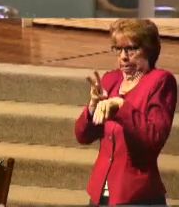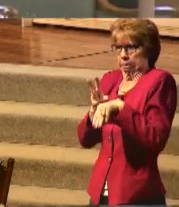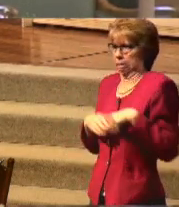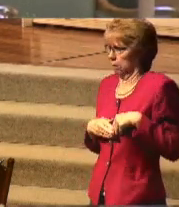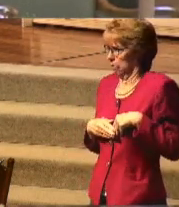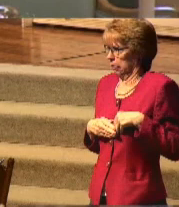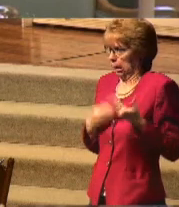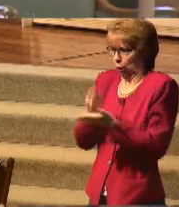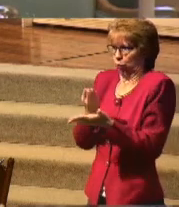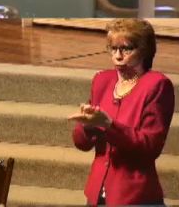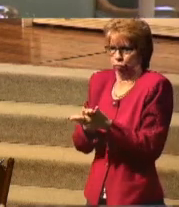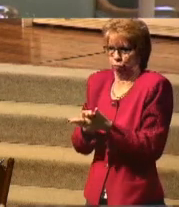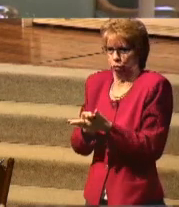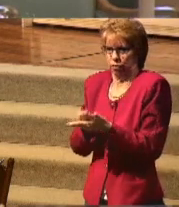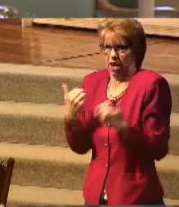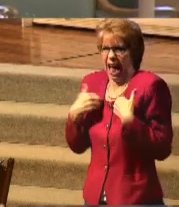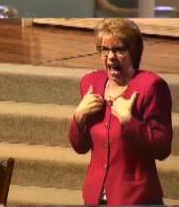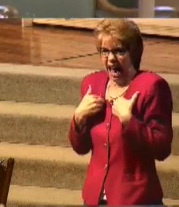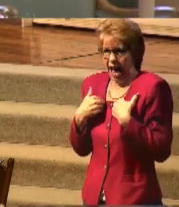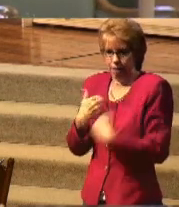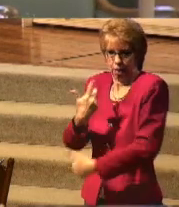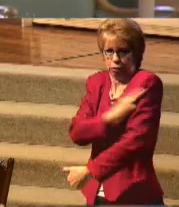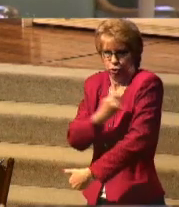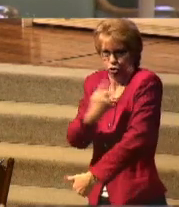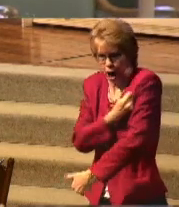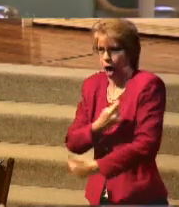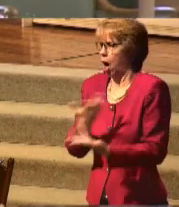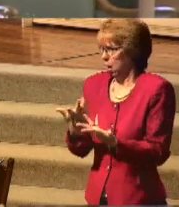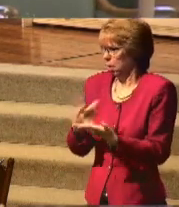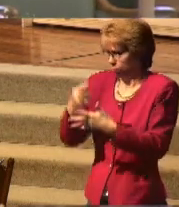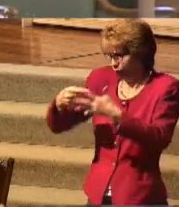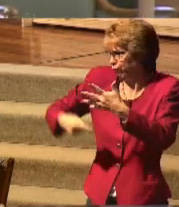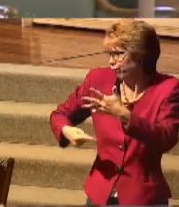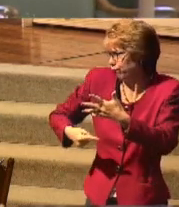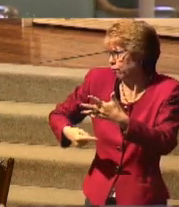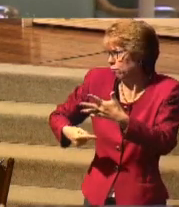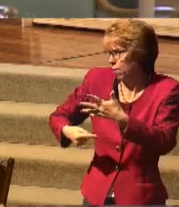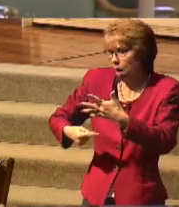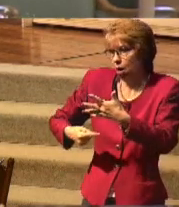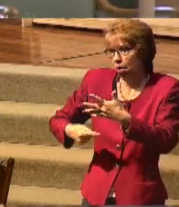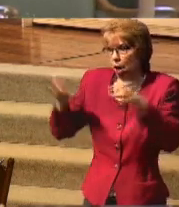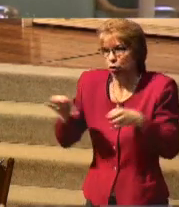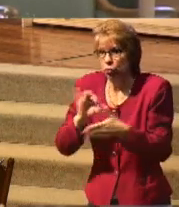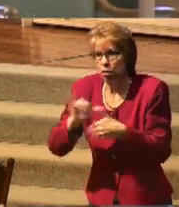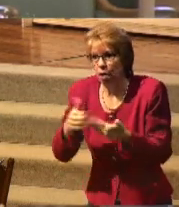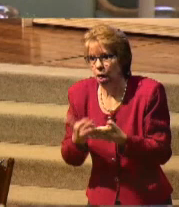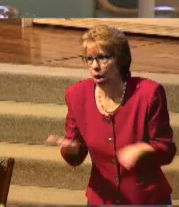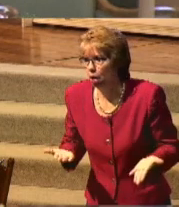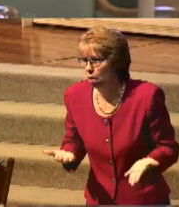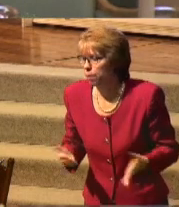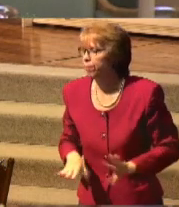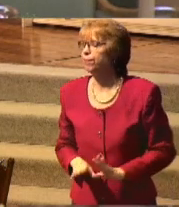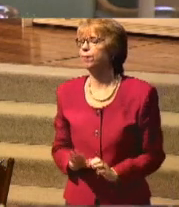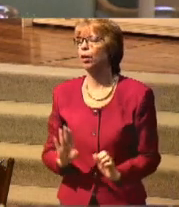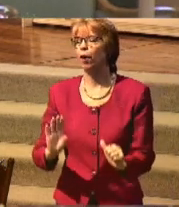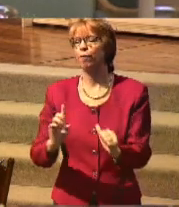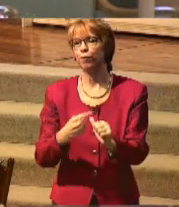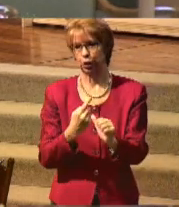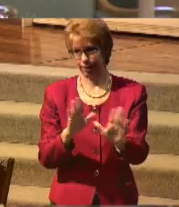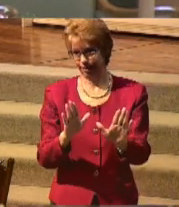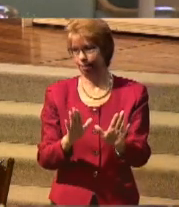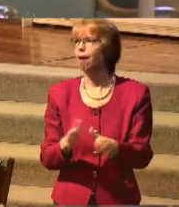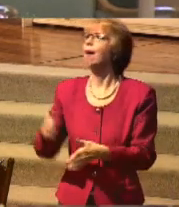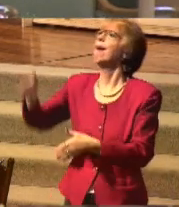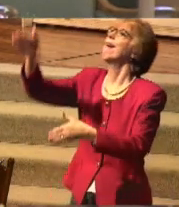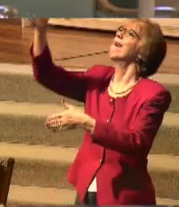had this treatment and vaccinations and all that kind of thing, and what if they do all this, all that kind of thing? Well, first of all, God's in charge,